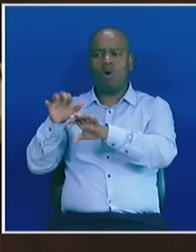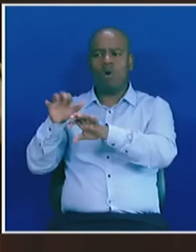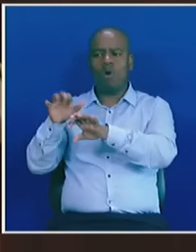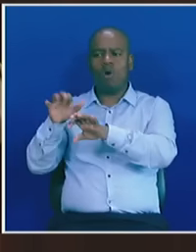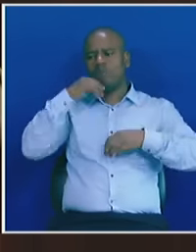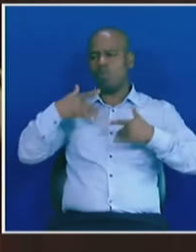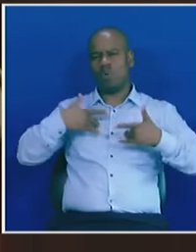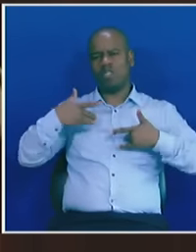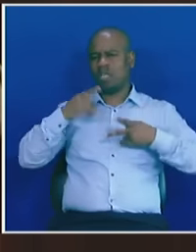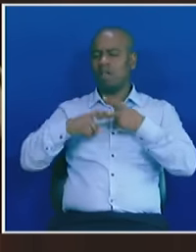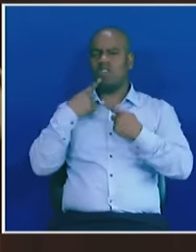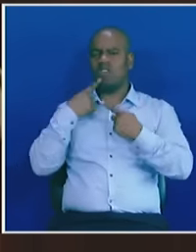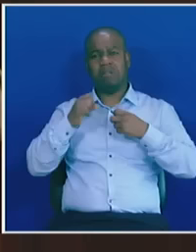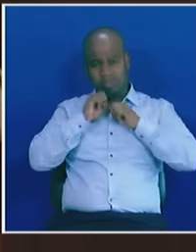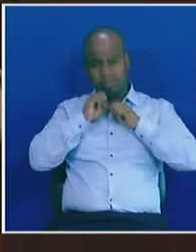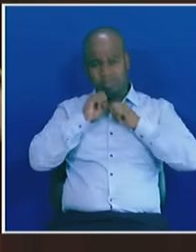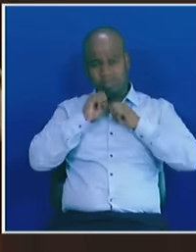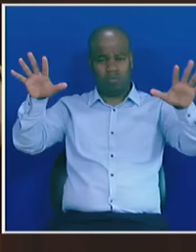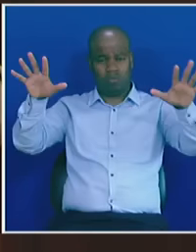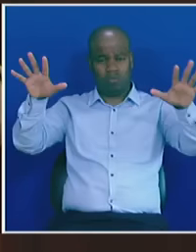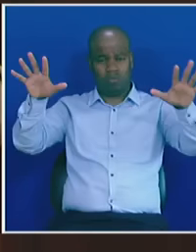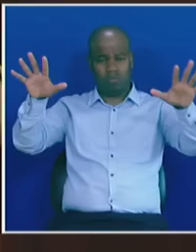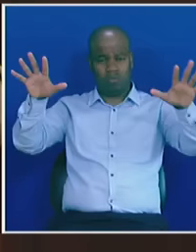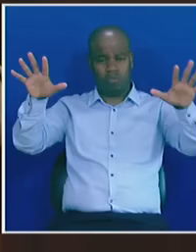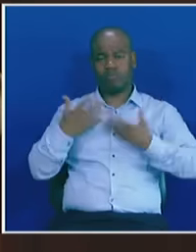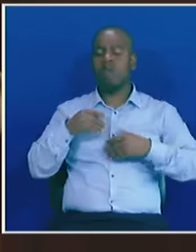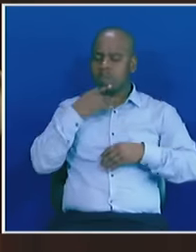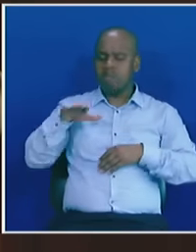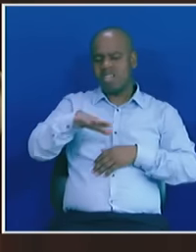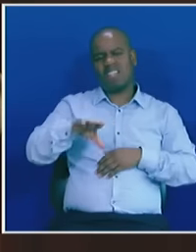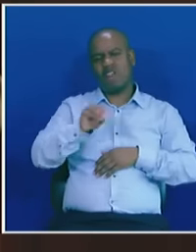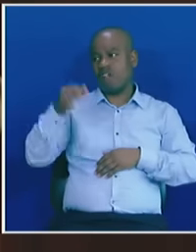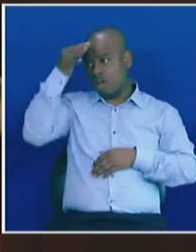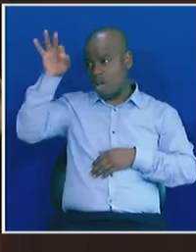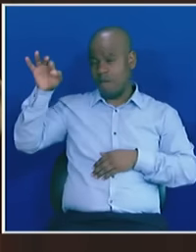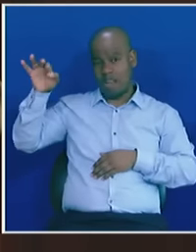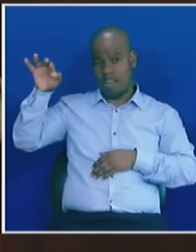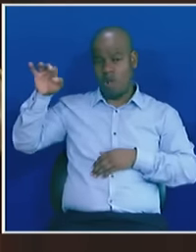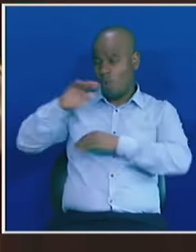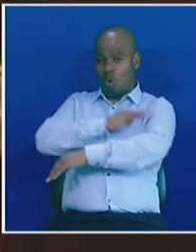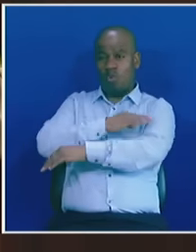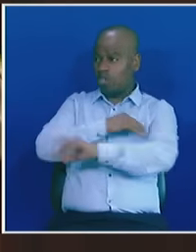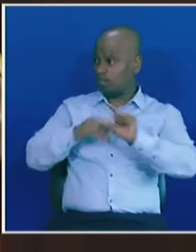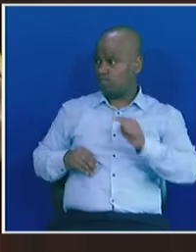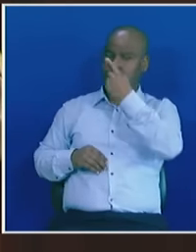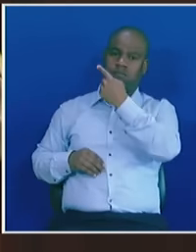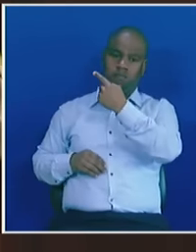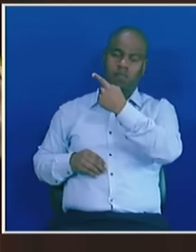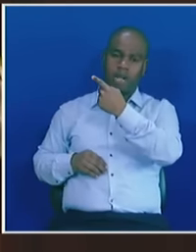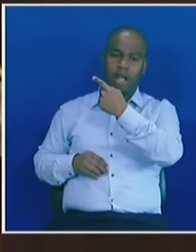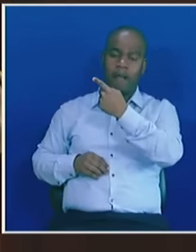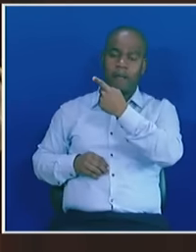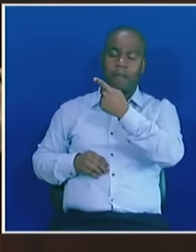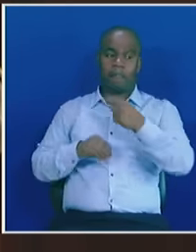concerns and complaints, threaten domestic stability and the authority of the state. Ranked by the World